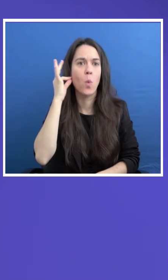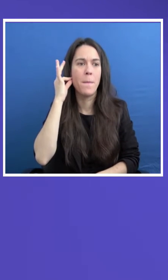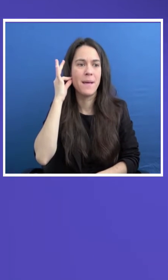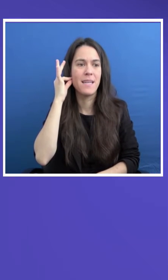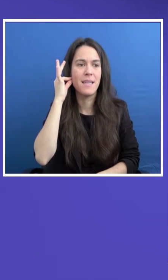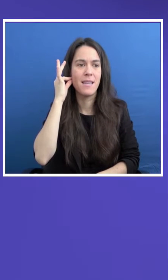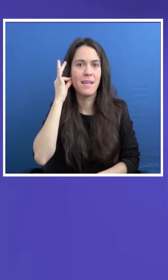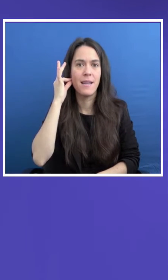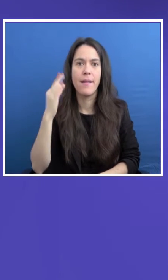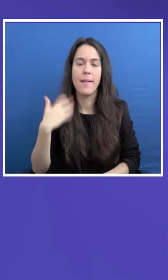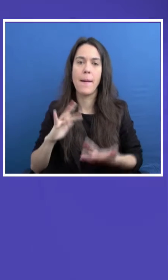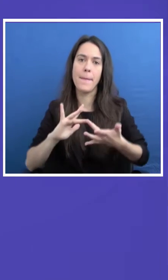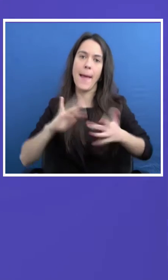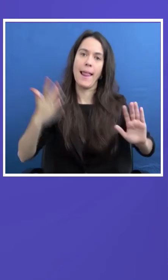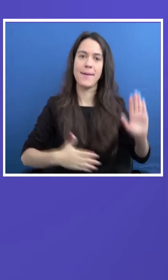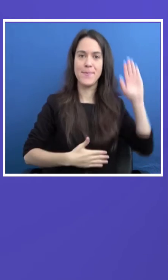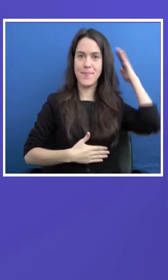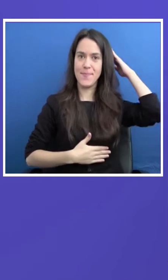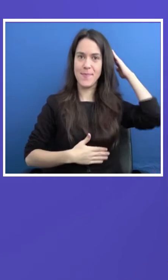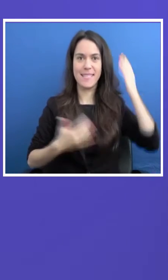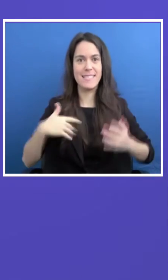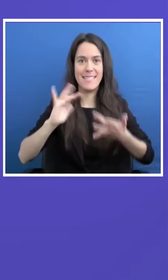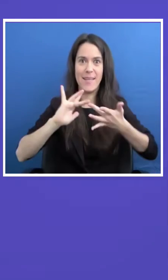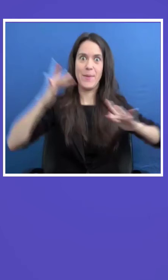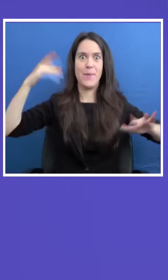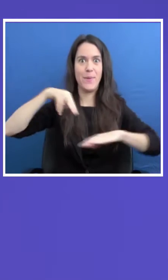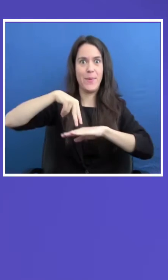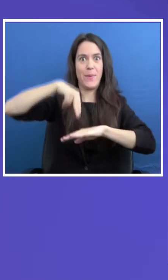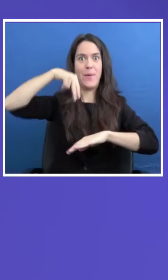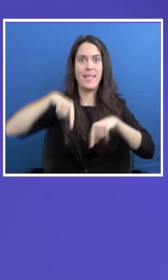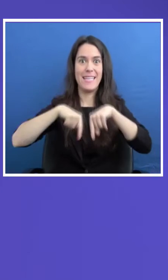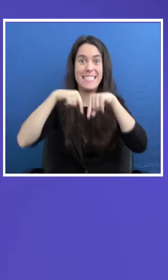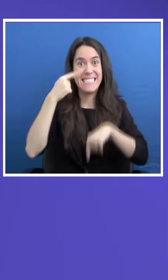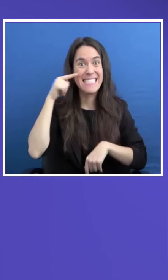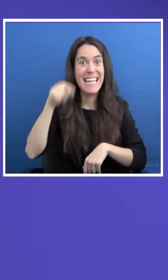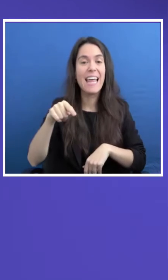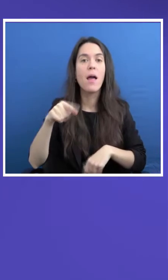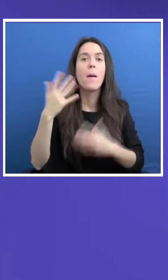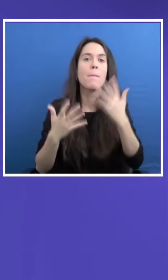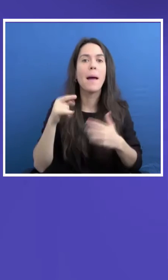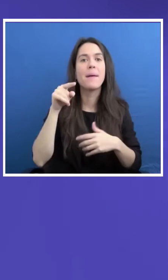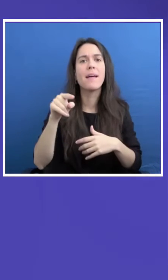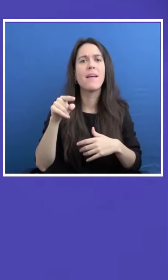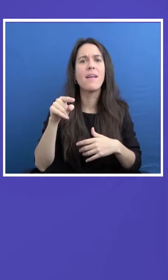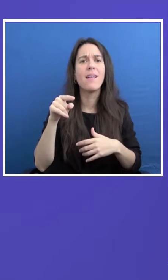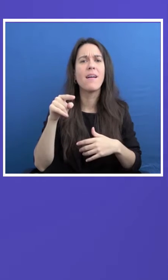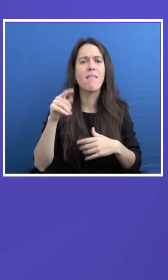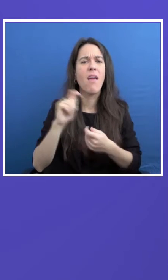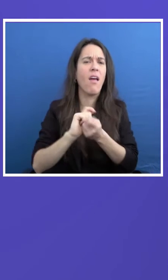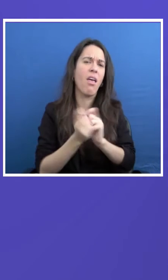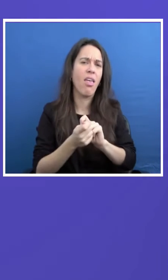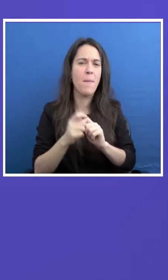and the belly dancer would be playing some dirty dance, that